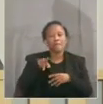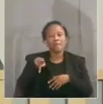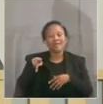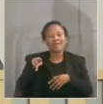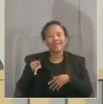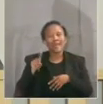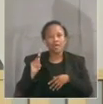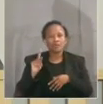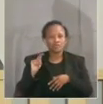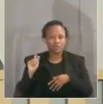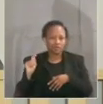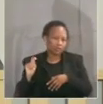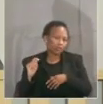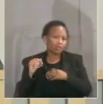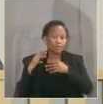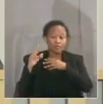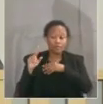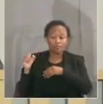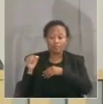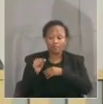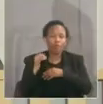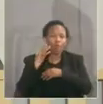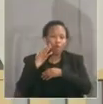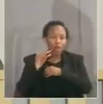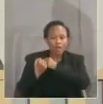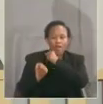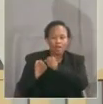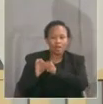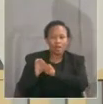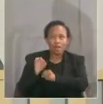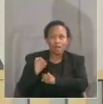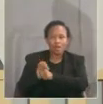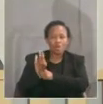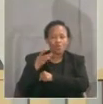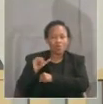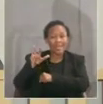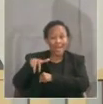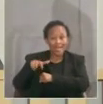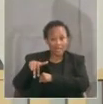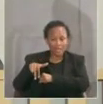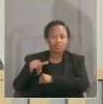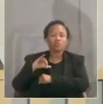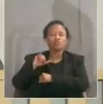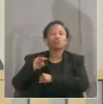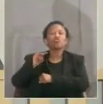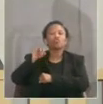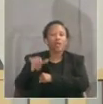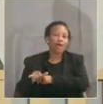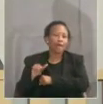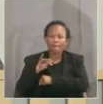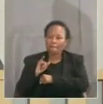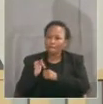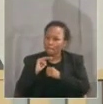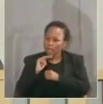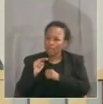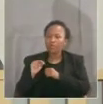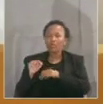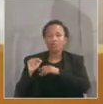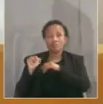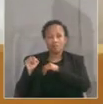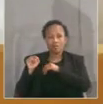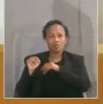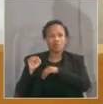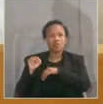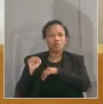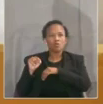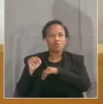since July 2028 were no longer the provincial resources, but were national